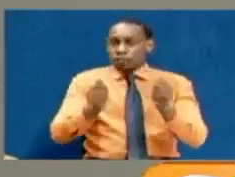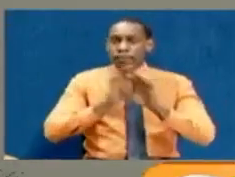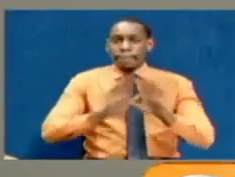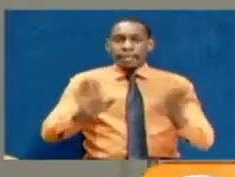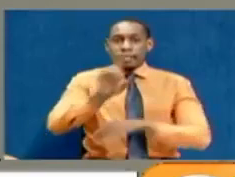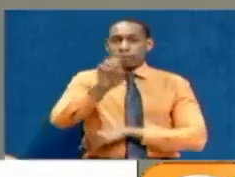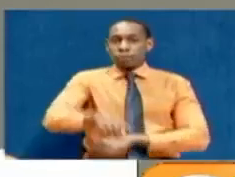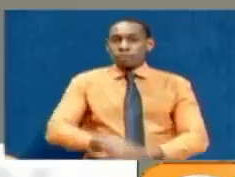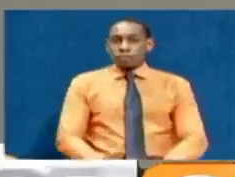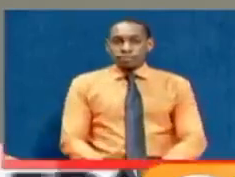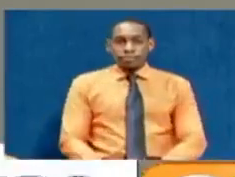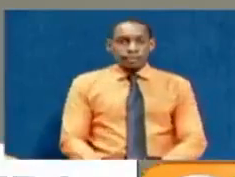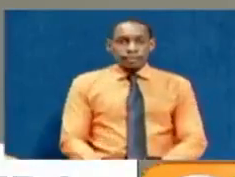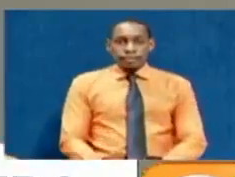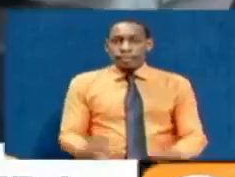once and for all.